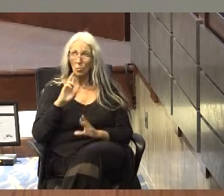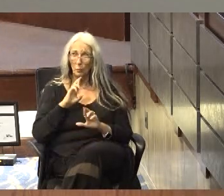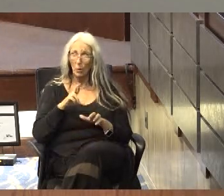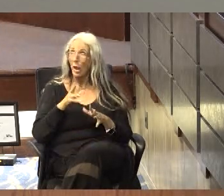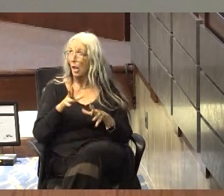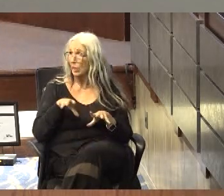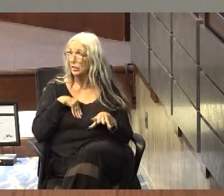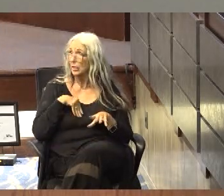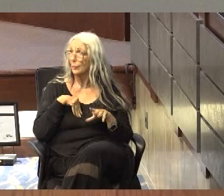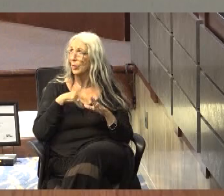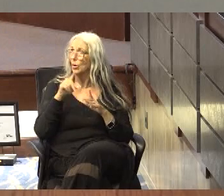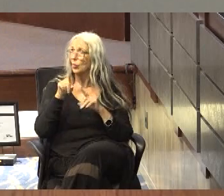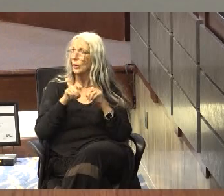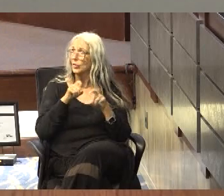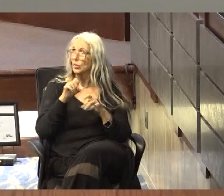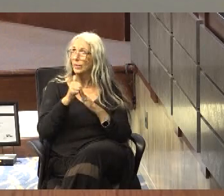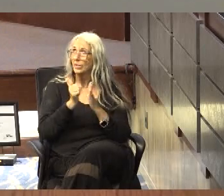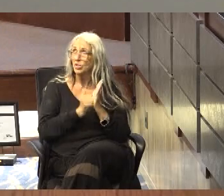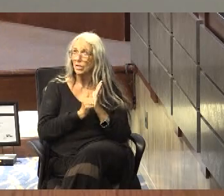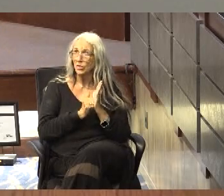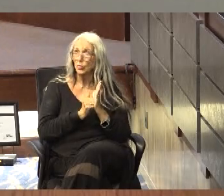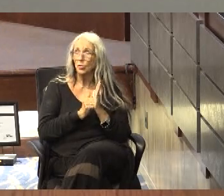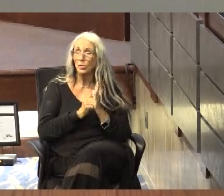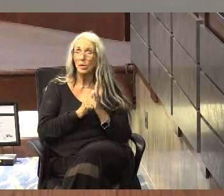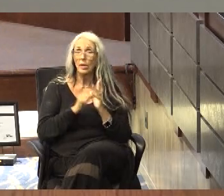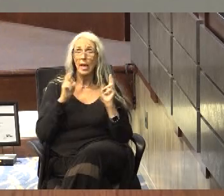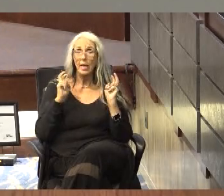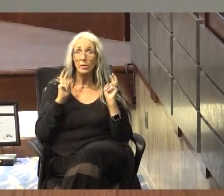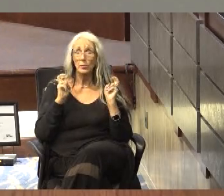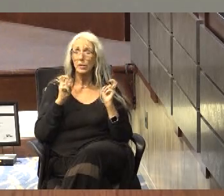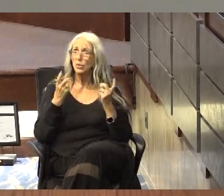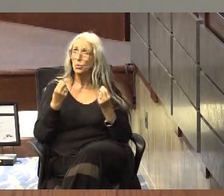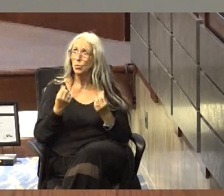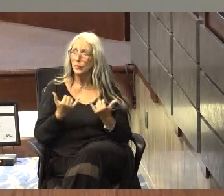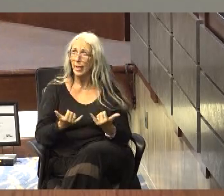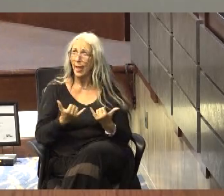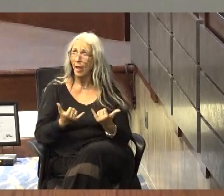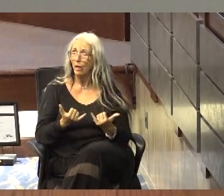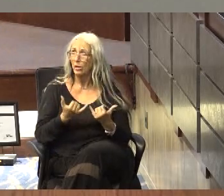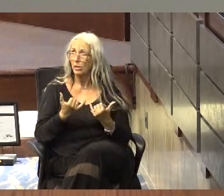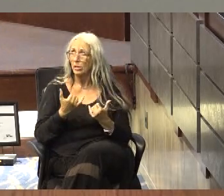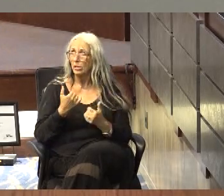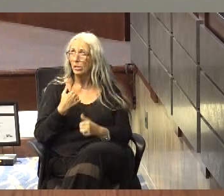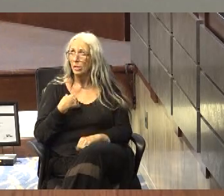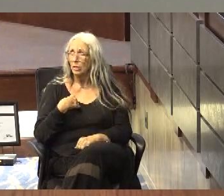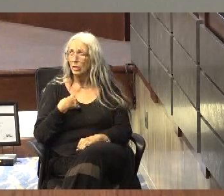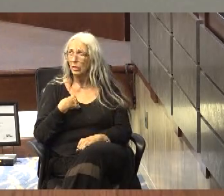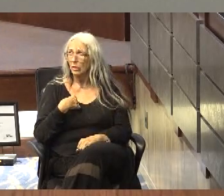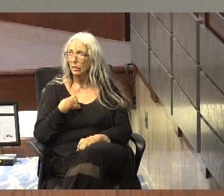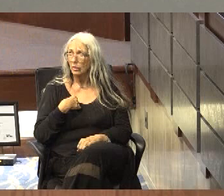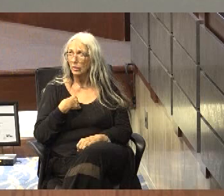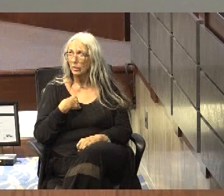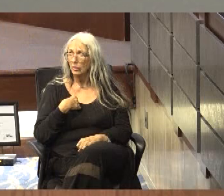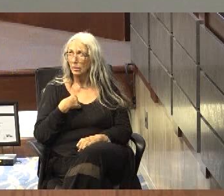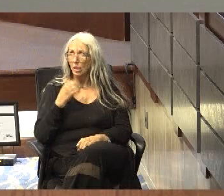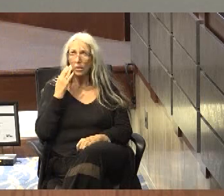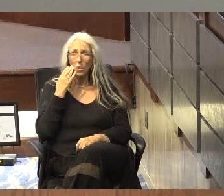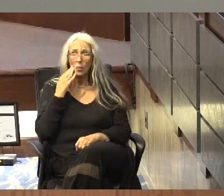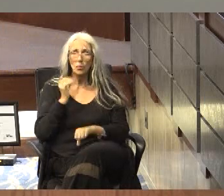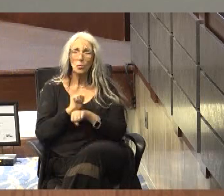questions you have on the agenda items, but let's do that now instead of me highlighting a few items, because I know these work